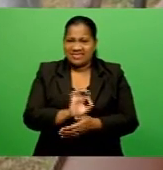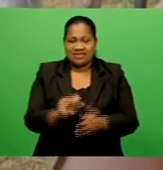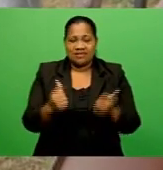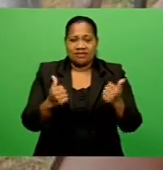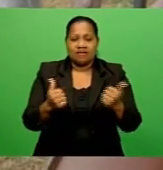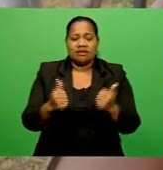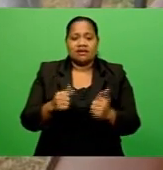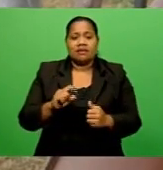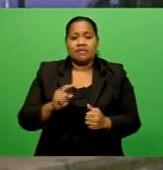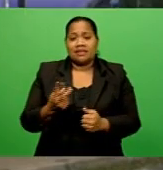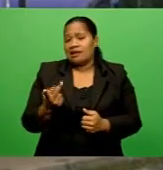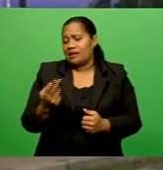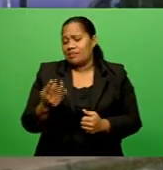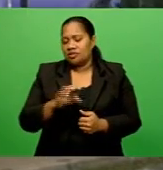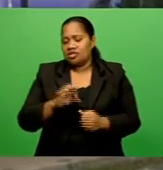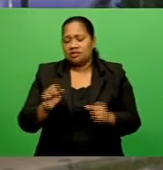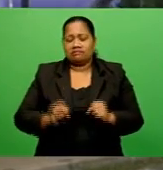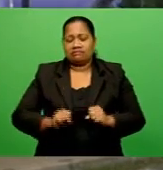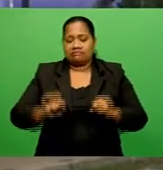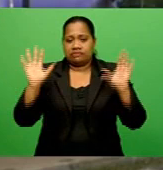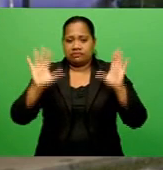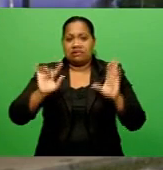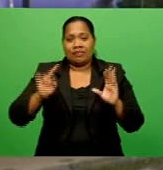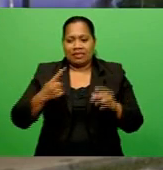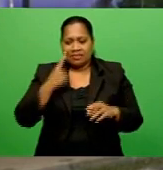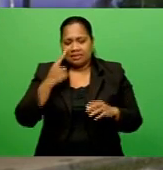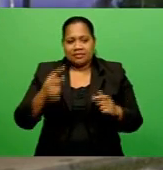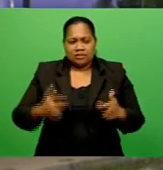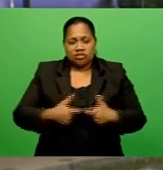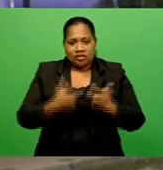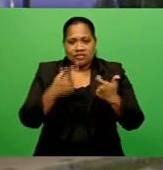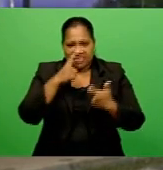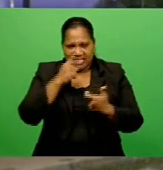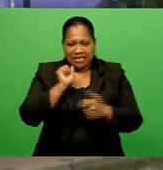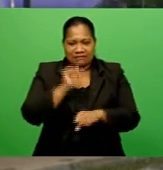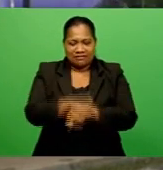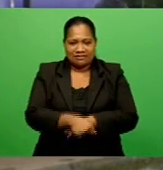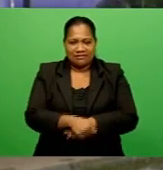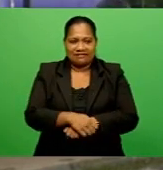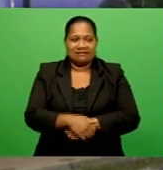given up but looked at it as a challenge they can overcome.